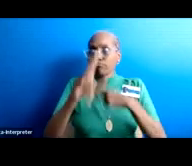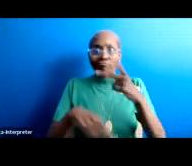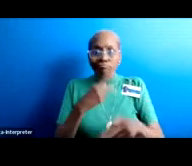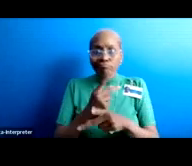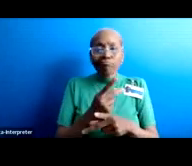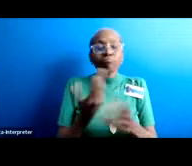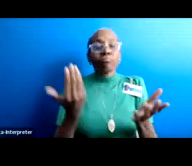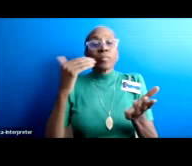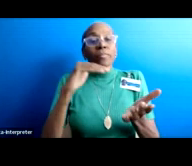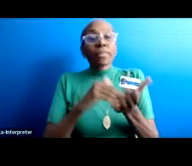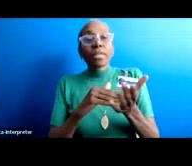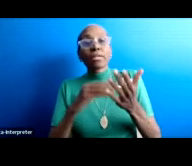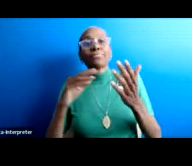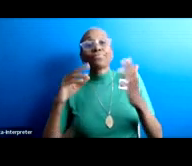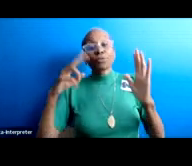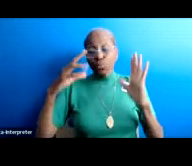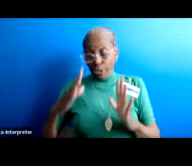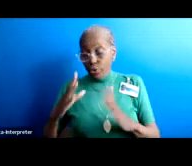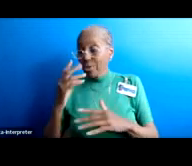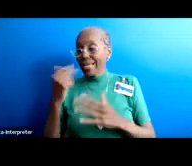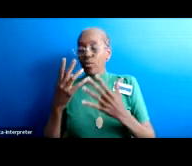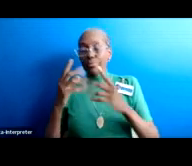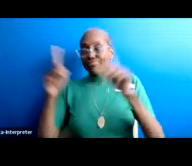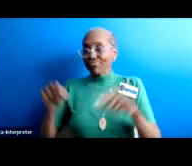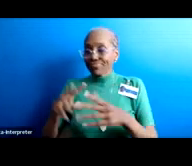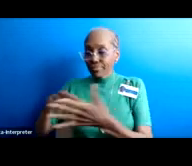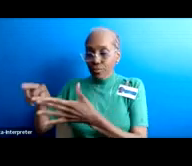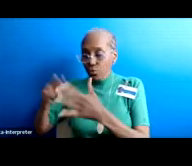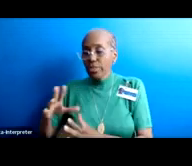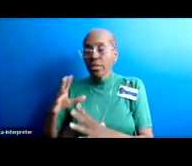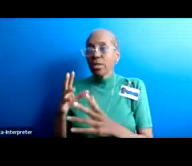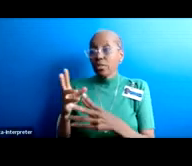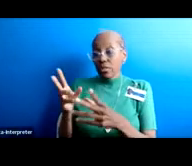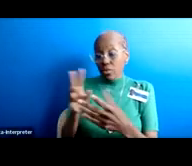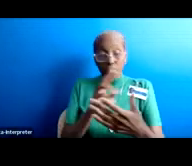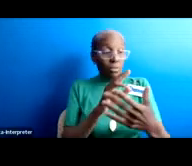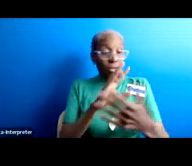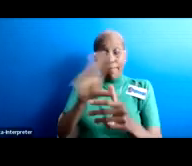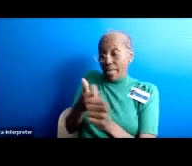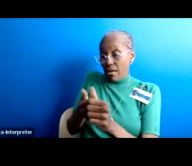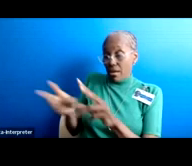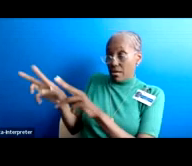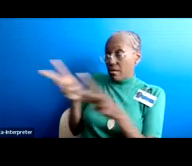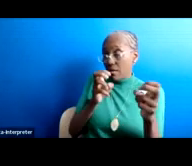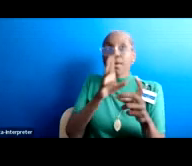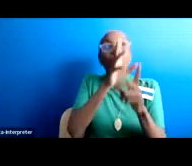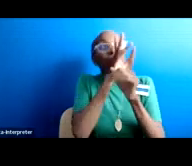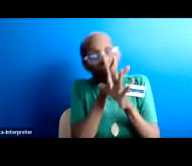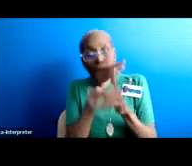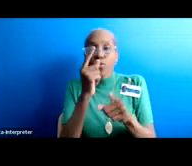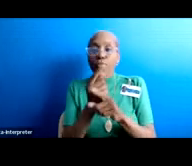that, again, a screen reader or anyone using a tool to sort of digest that information gets told the right